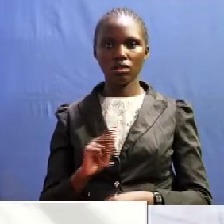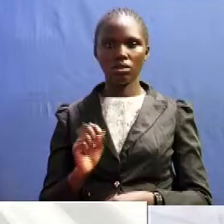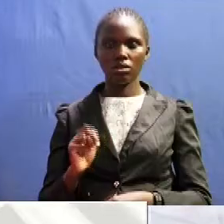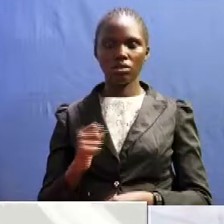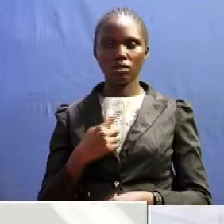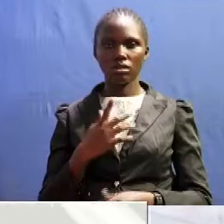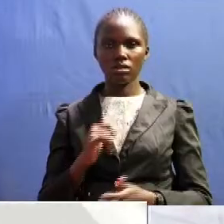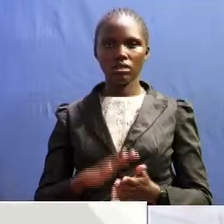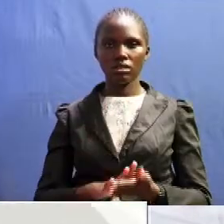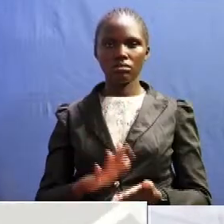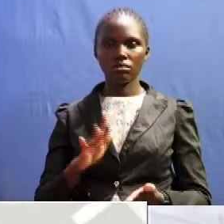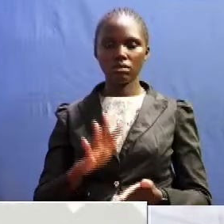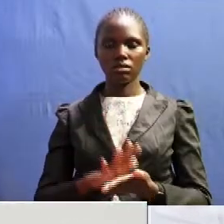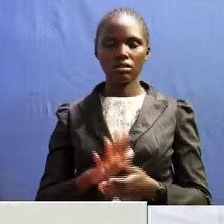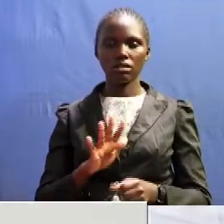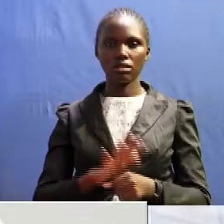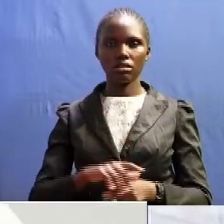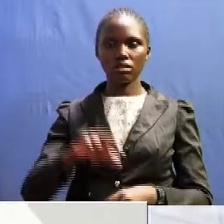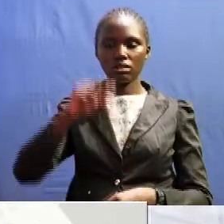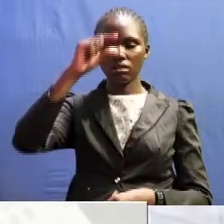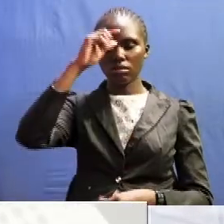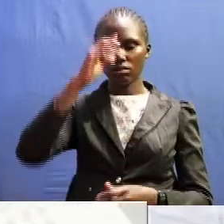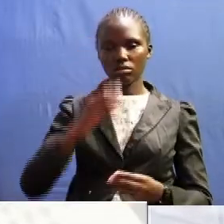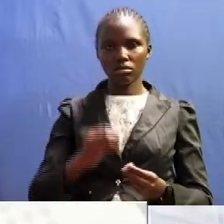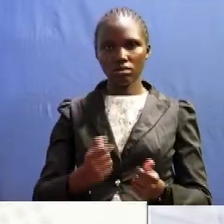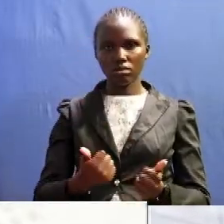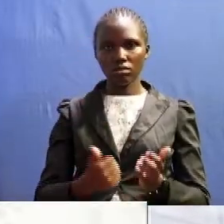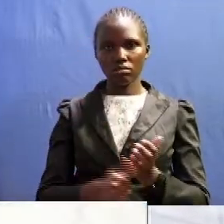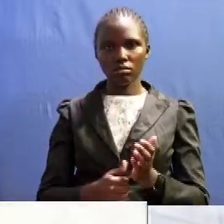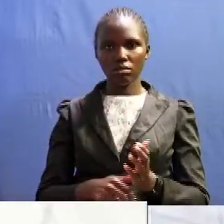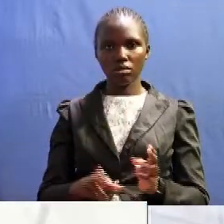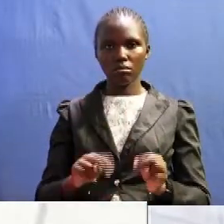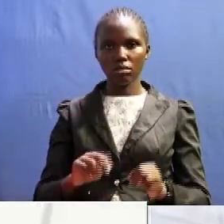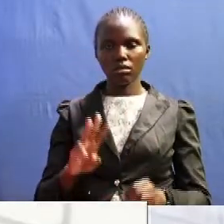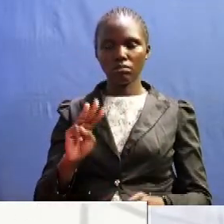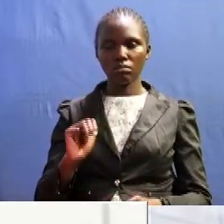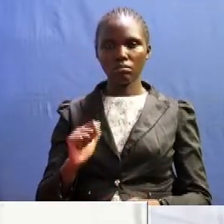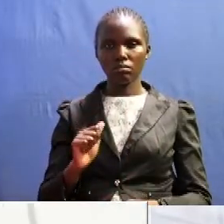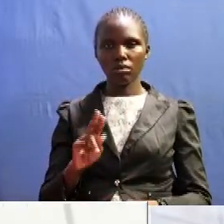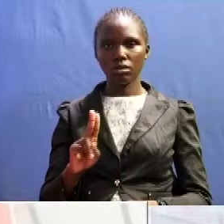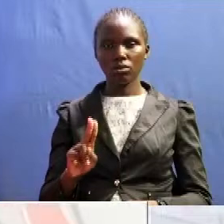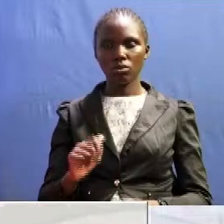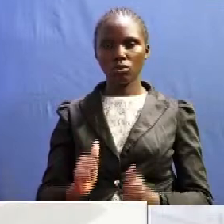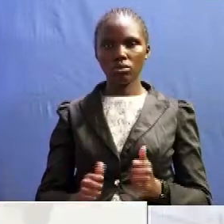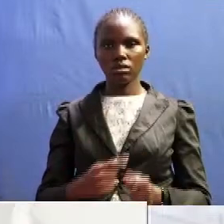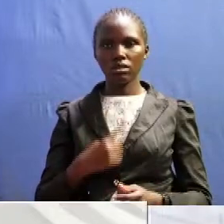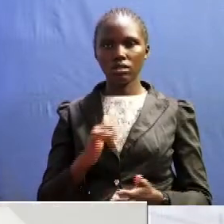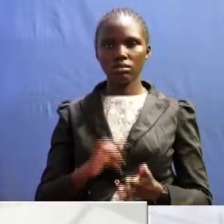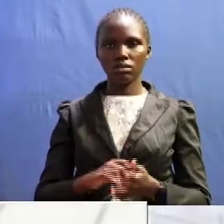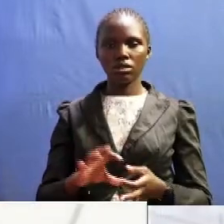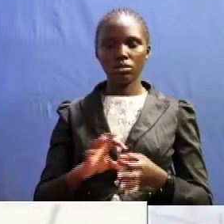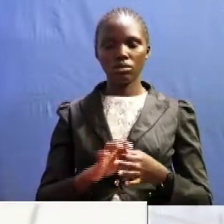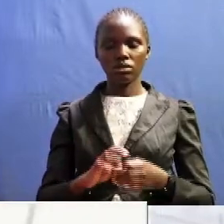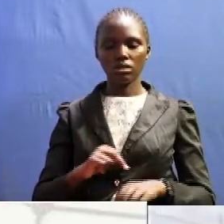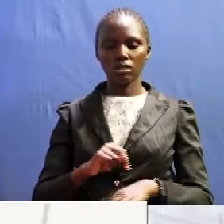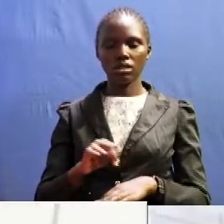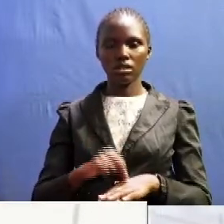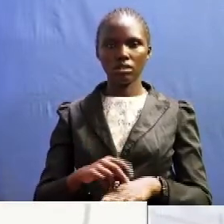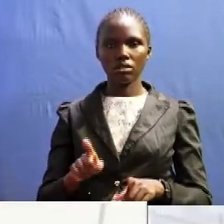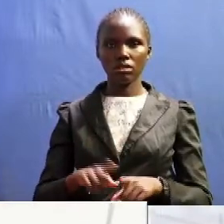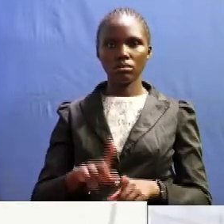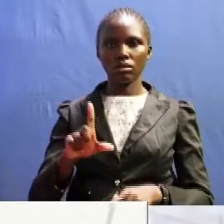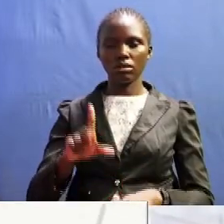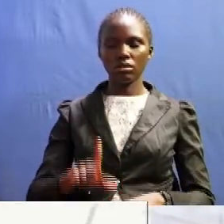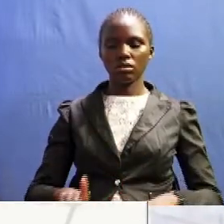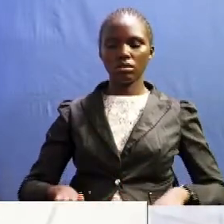leaders praised the government for resolving the long-standing Maa Forest dispute, fostering national unity and reducing the